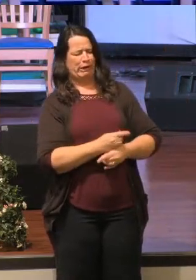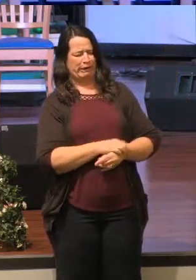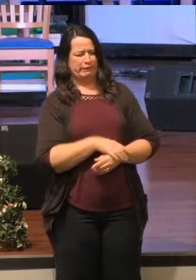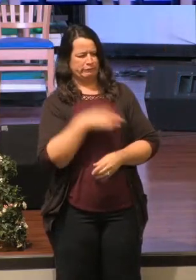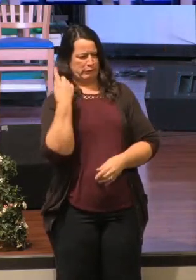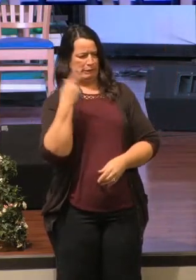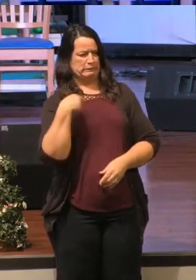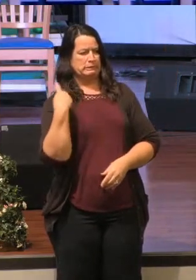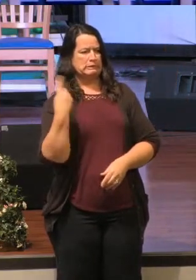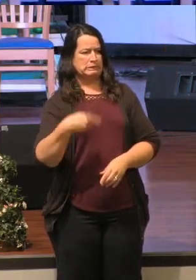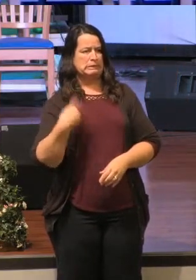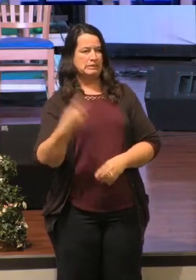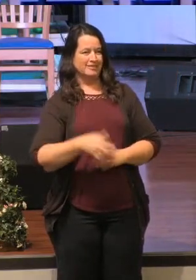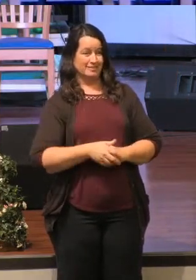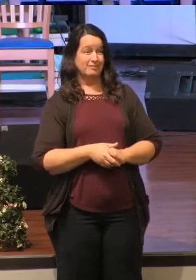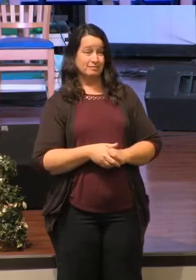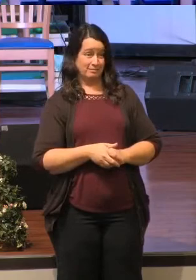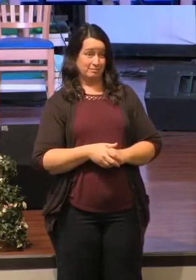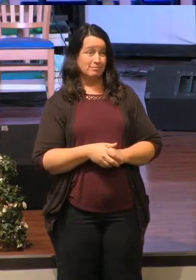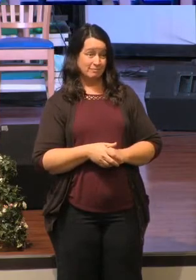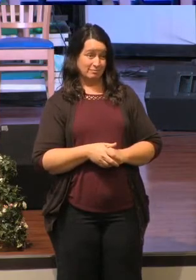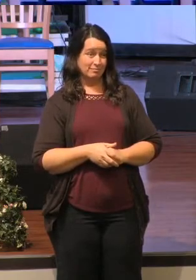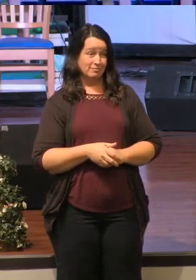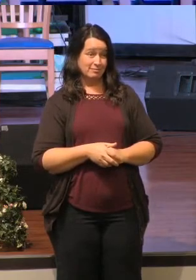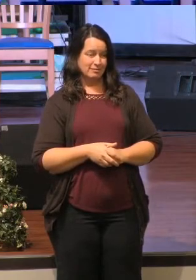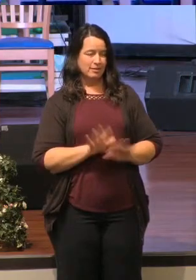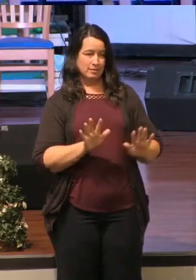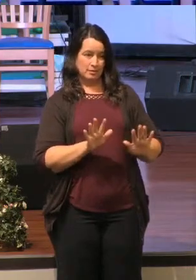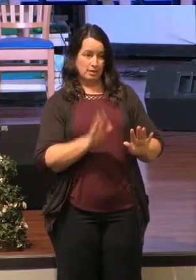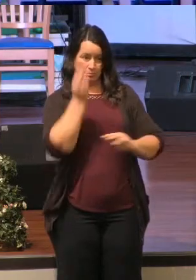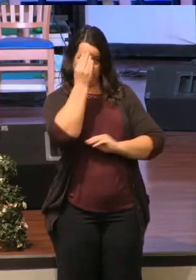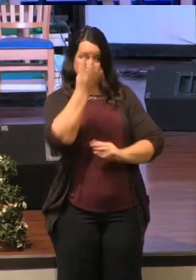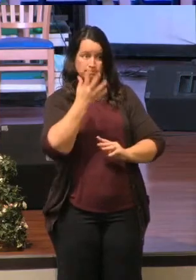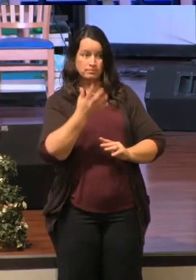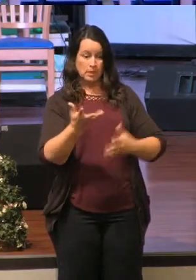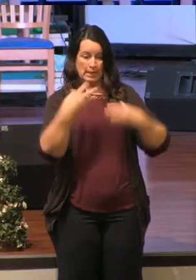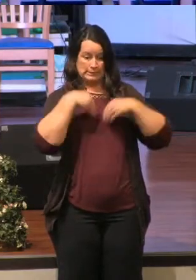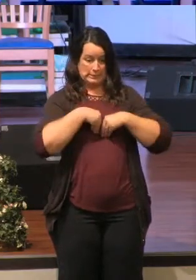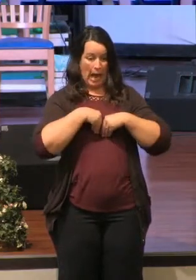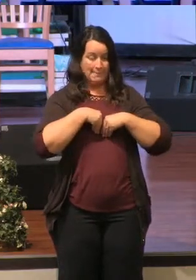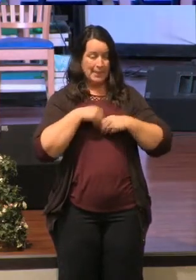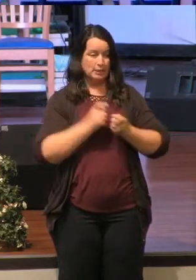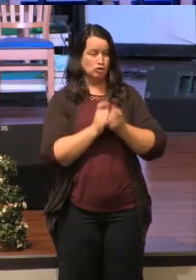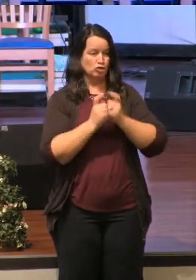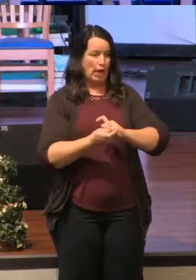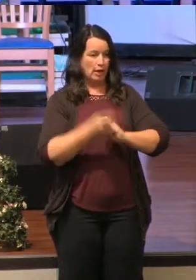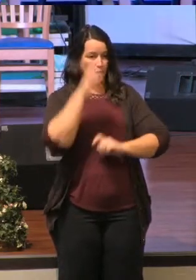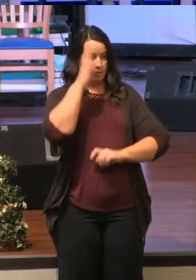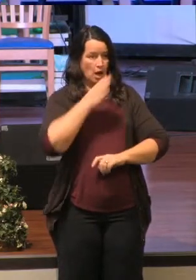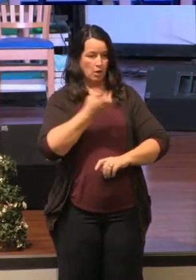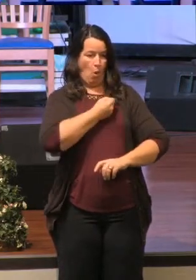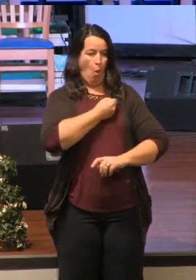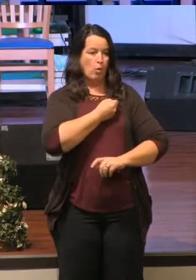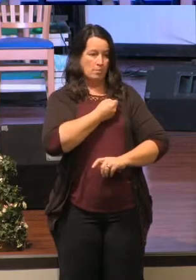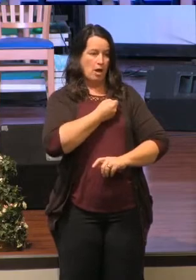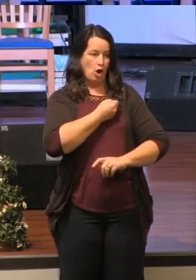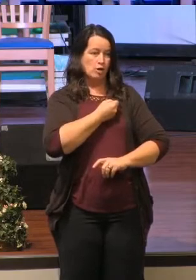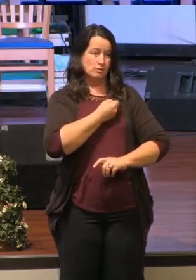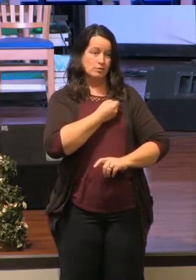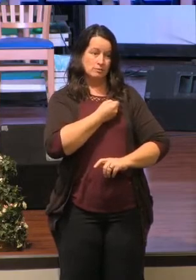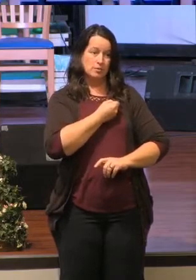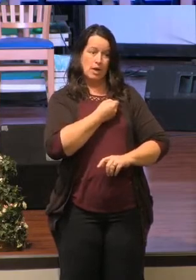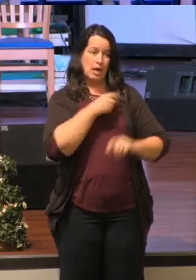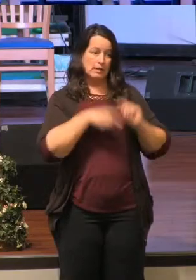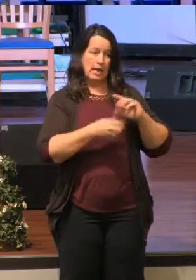end. But I wanted to be clear here and now. There's a change. God has gotten a hold of me, and